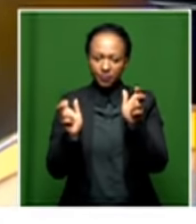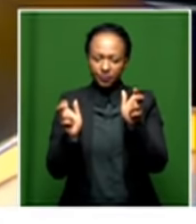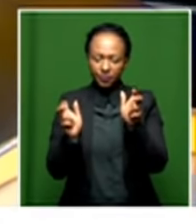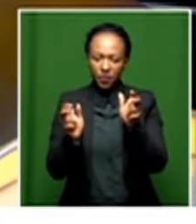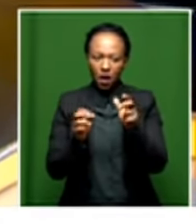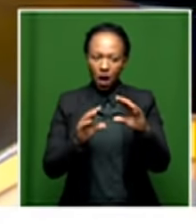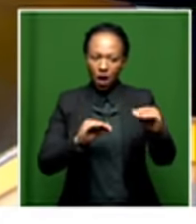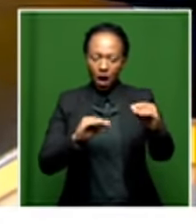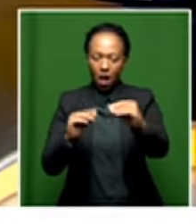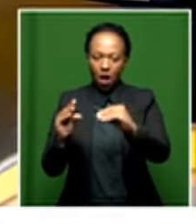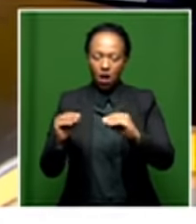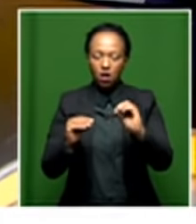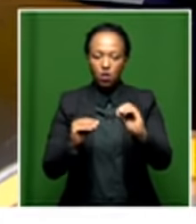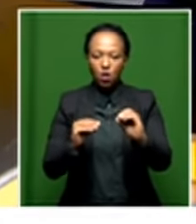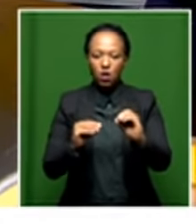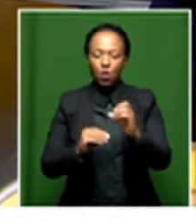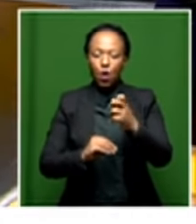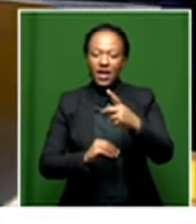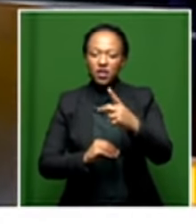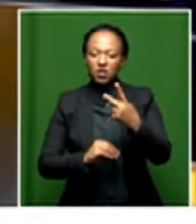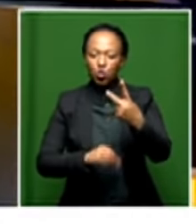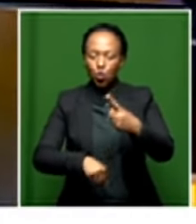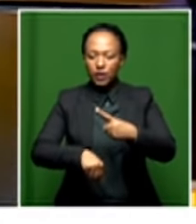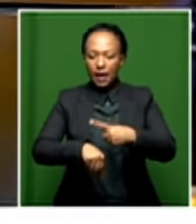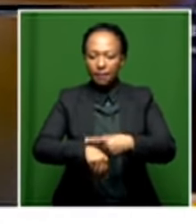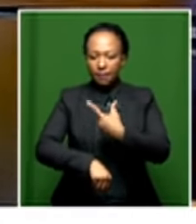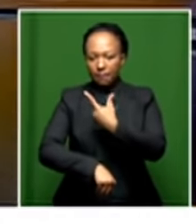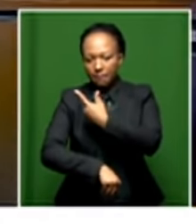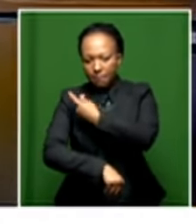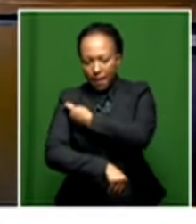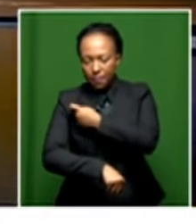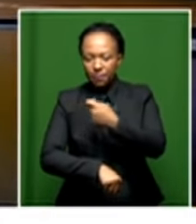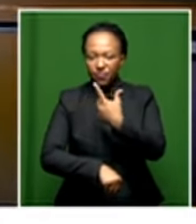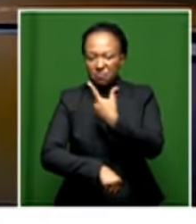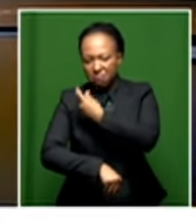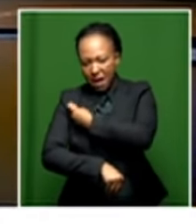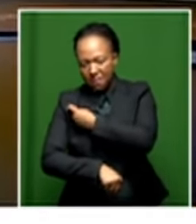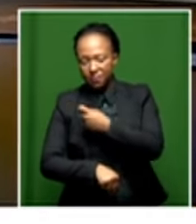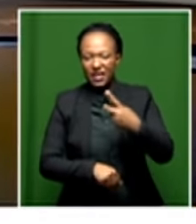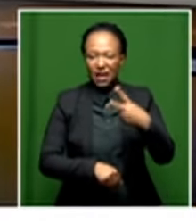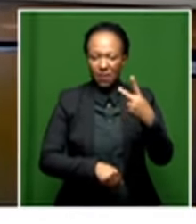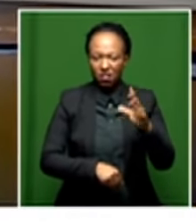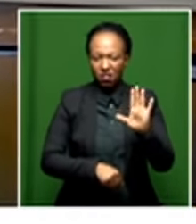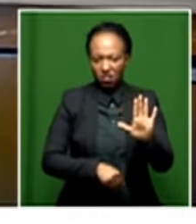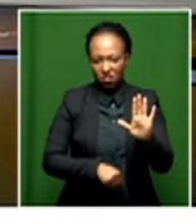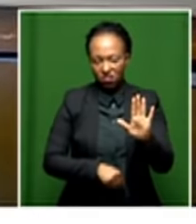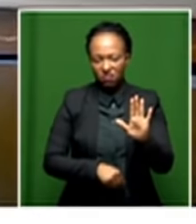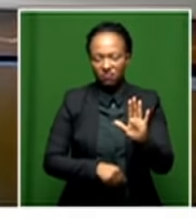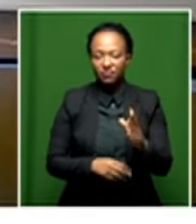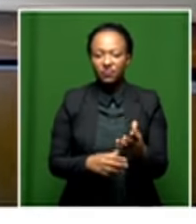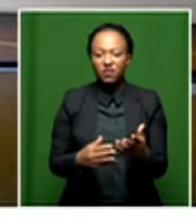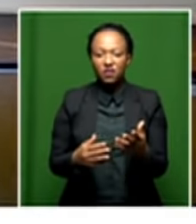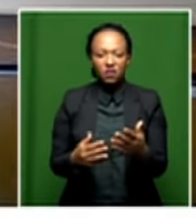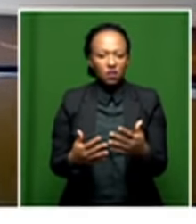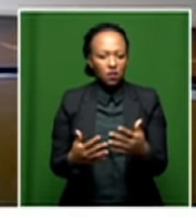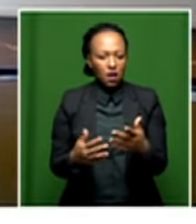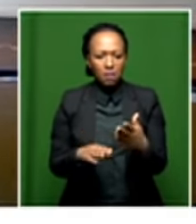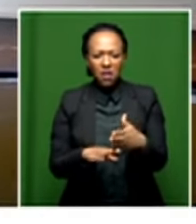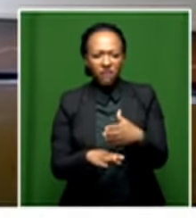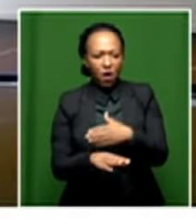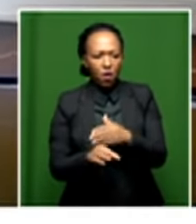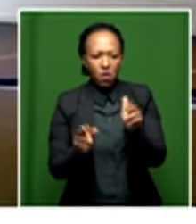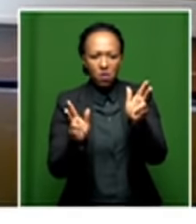fact that now we have got the double shot Pfizer, as you mentioned. So we've got the double shot, which we've been under the